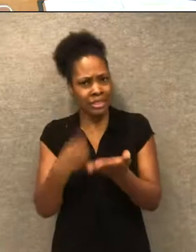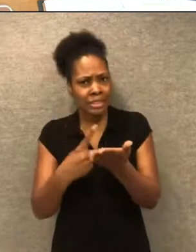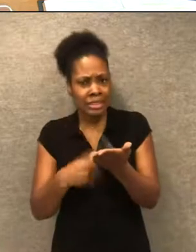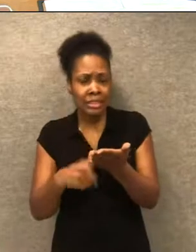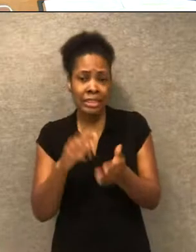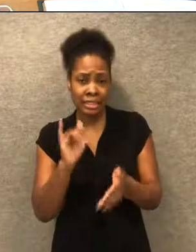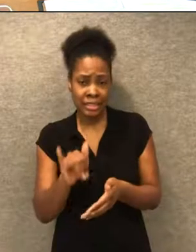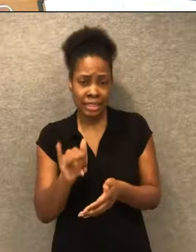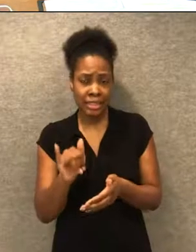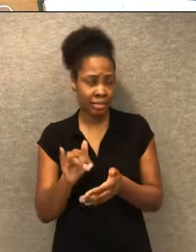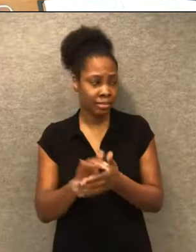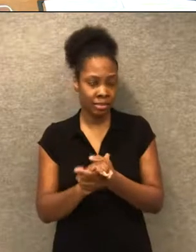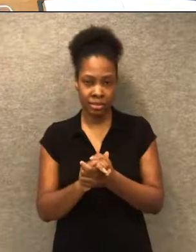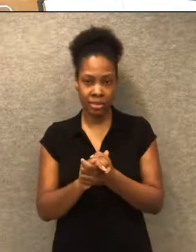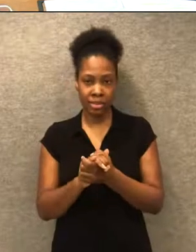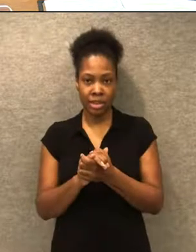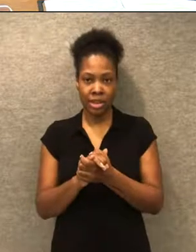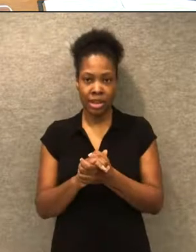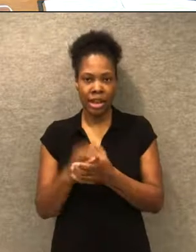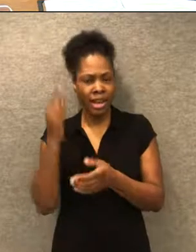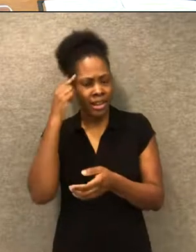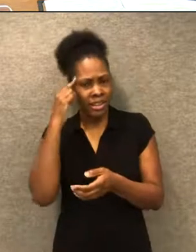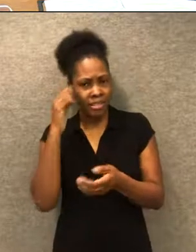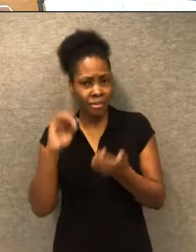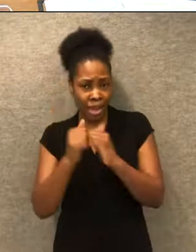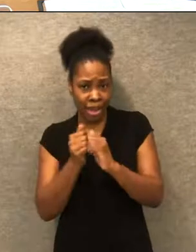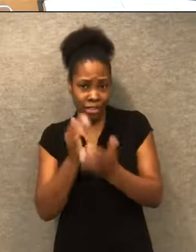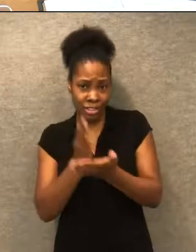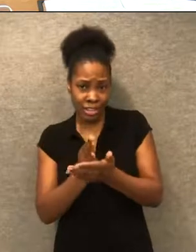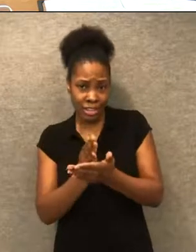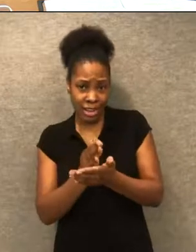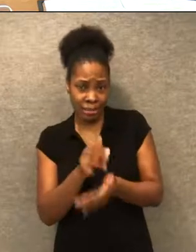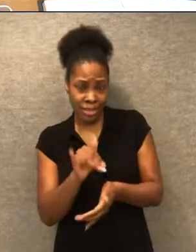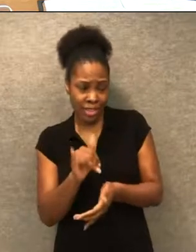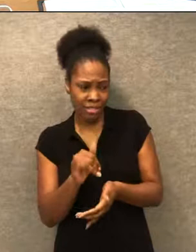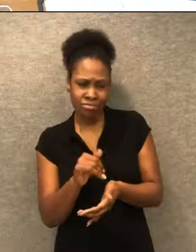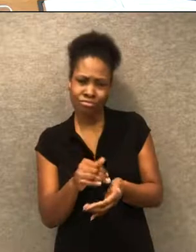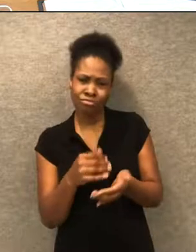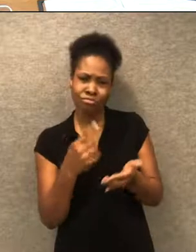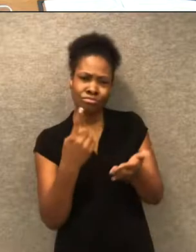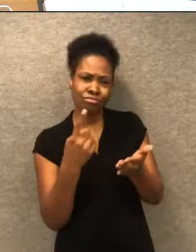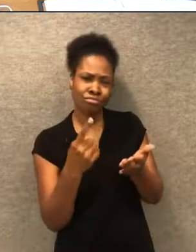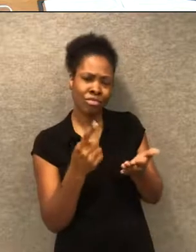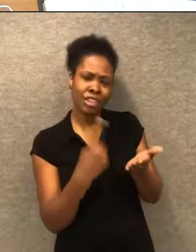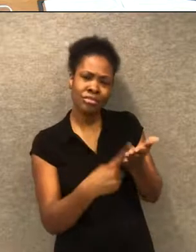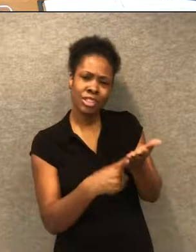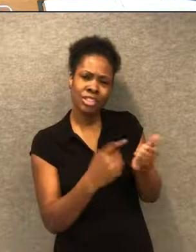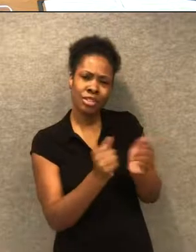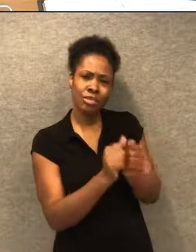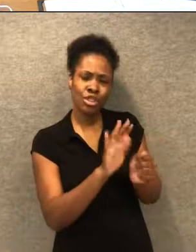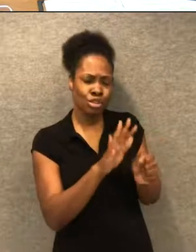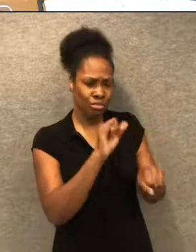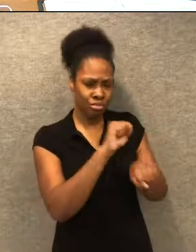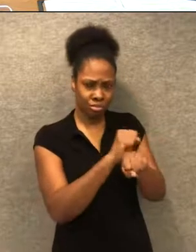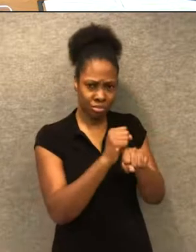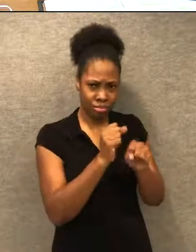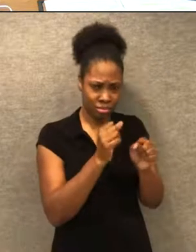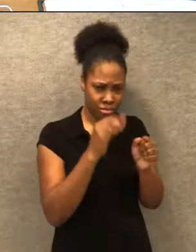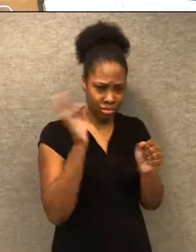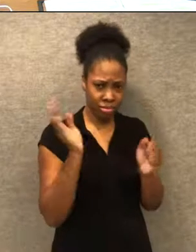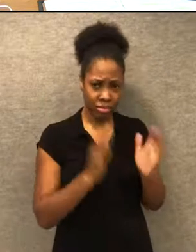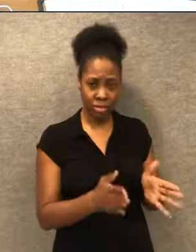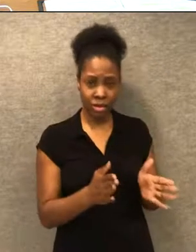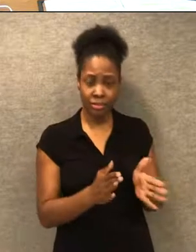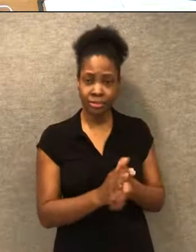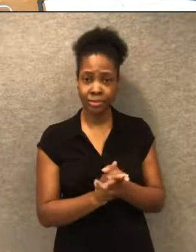mitigate some of that anxiety is talk to your employer about, okay, what are the plans being in place? I love Dr. Griffith said that,